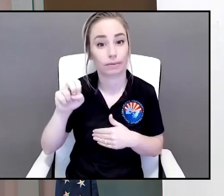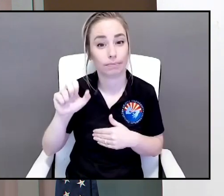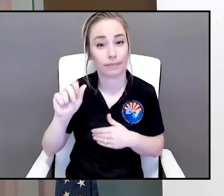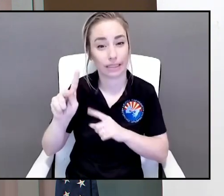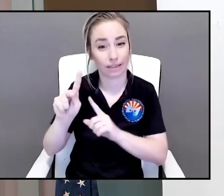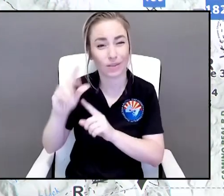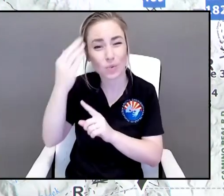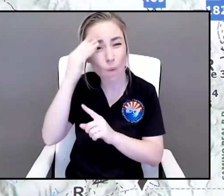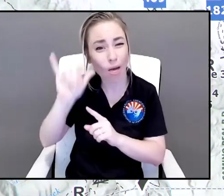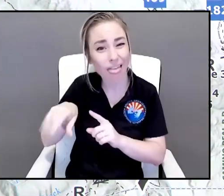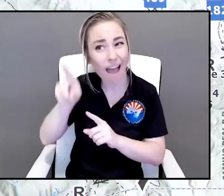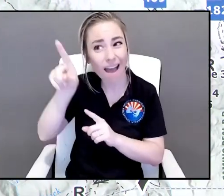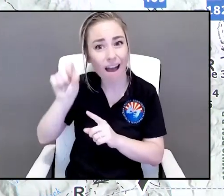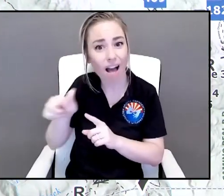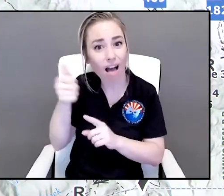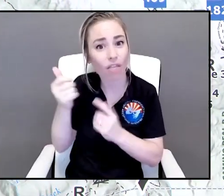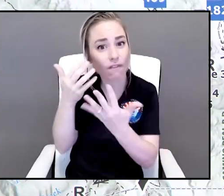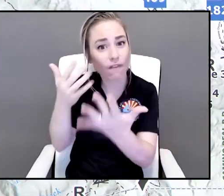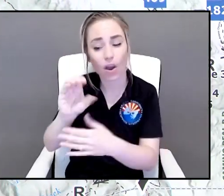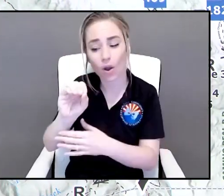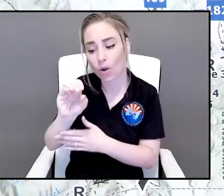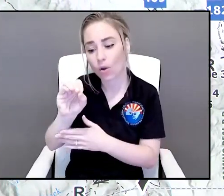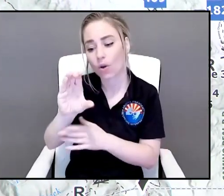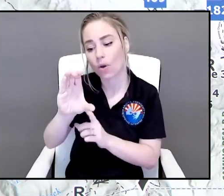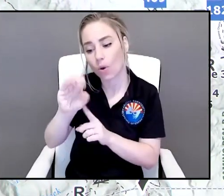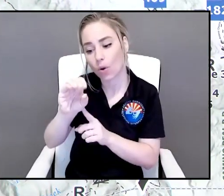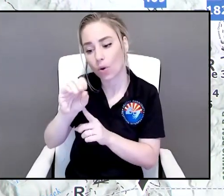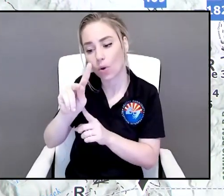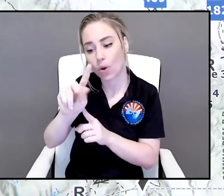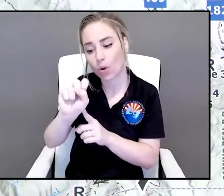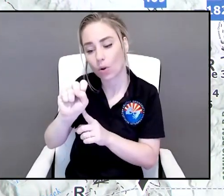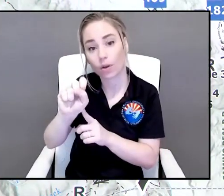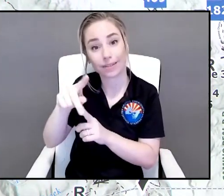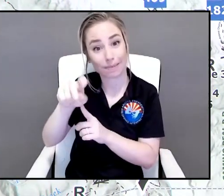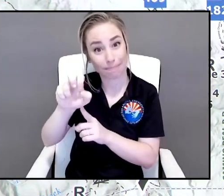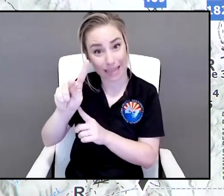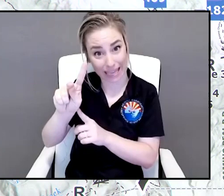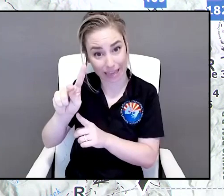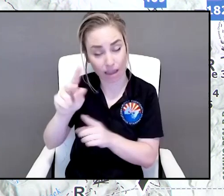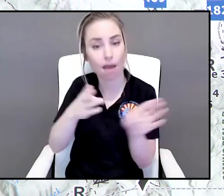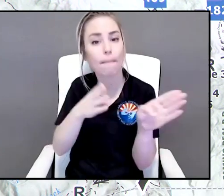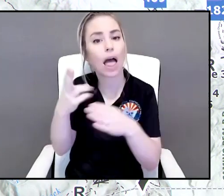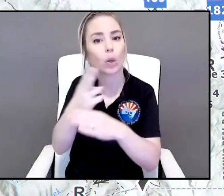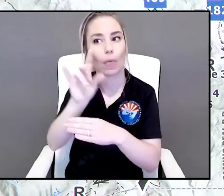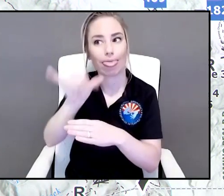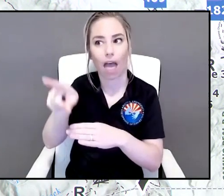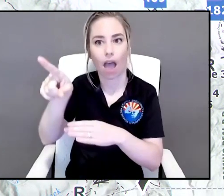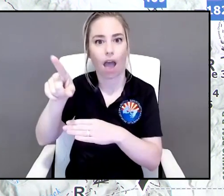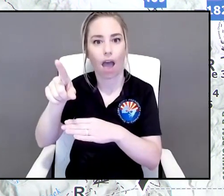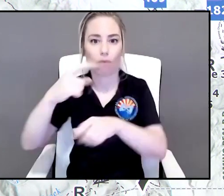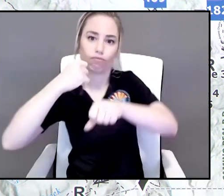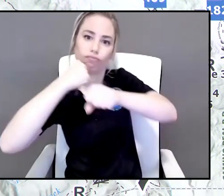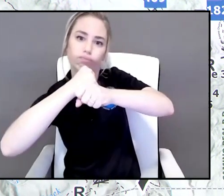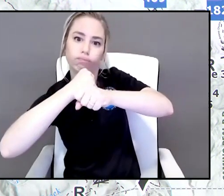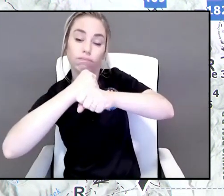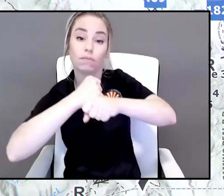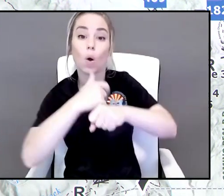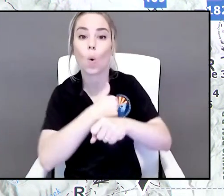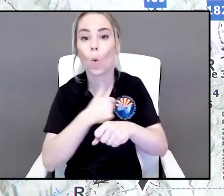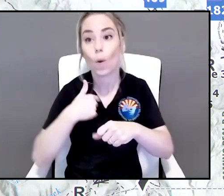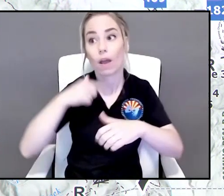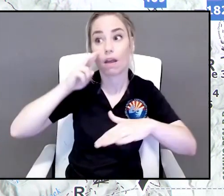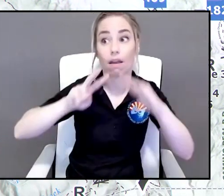fire, they were going to use that as a natural barrier. And so they figured if this fire kept on moving